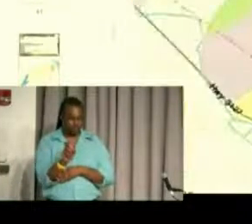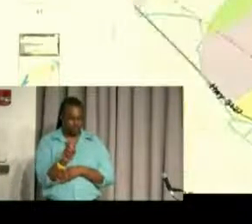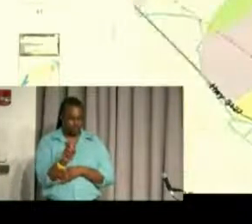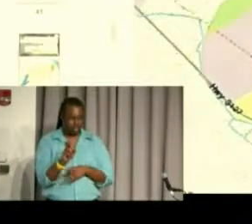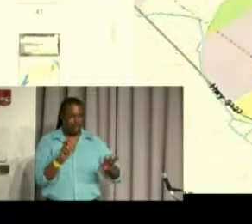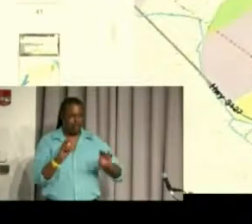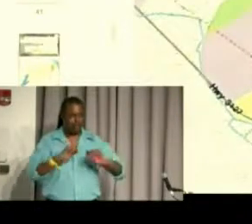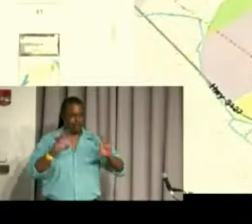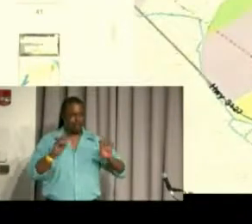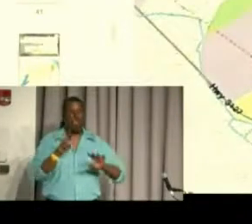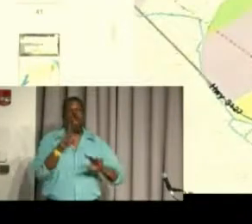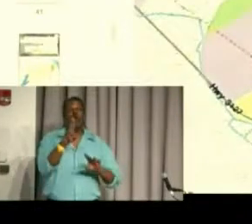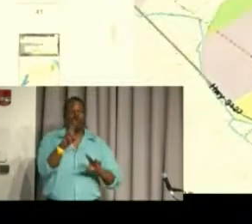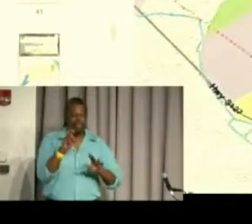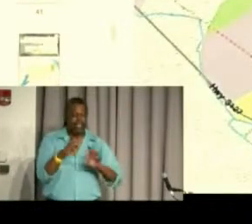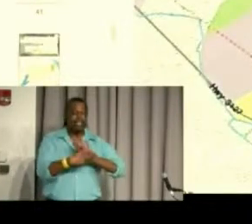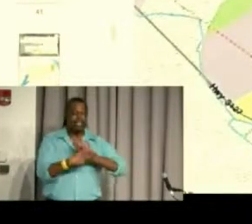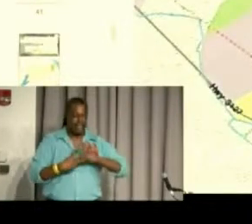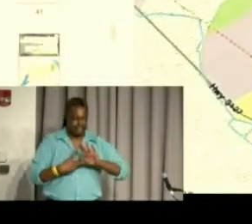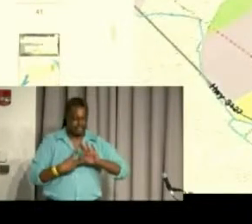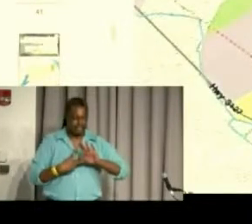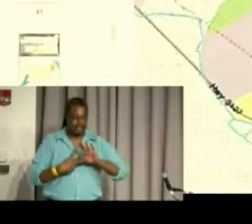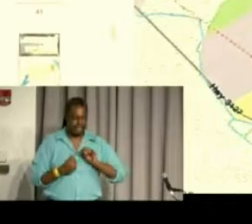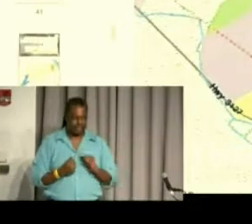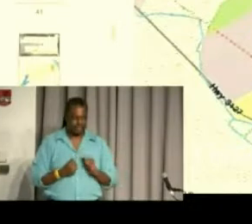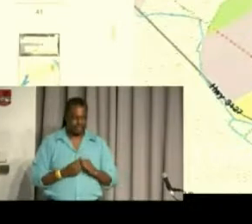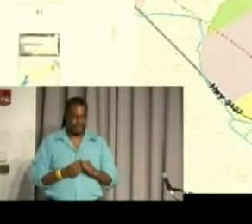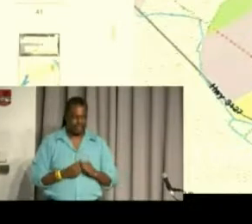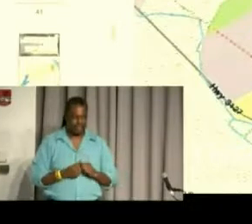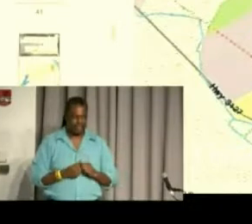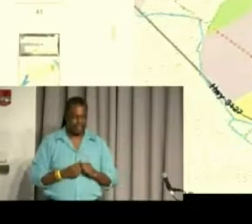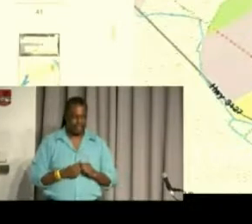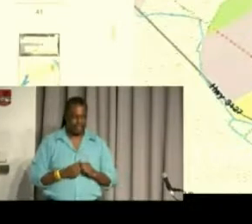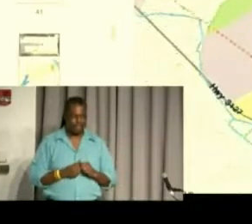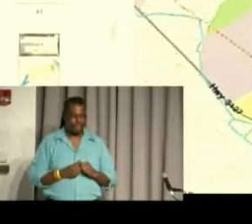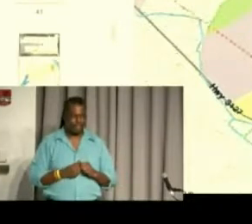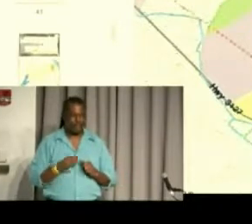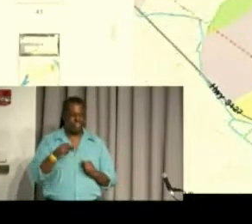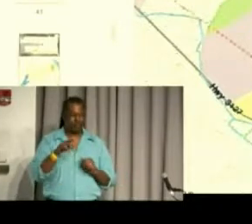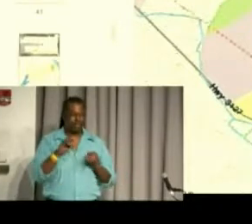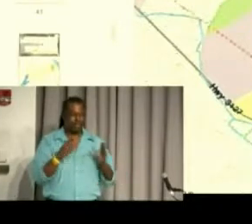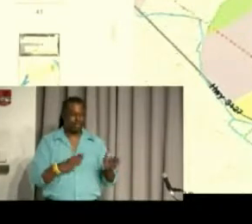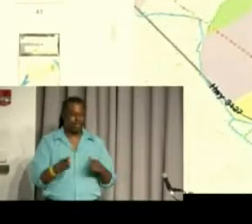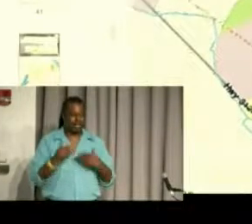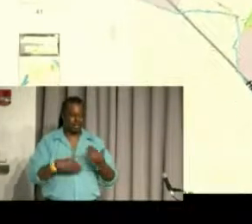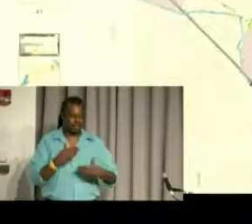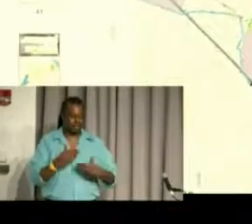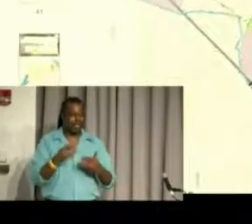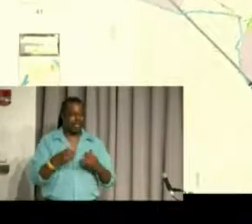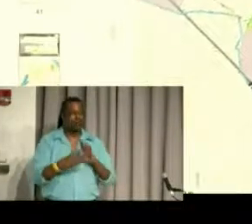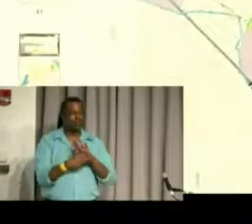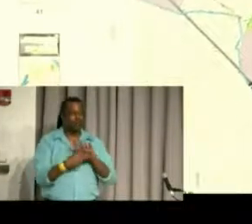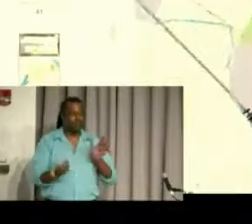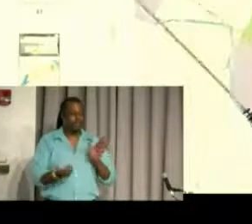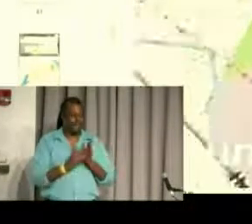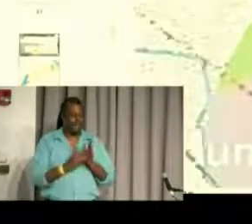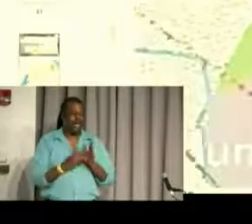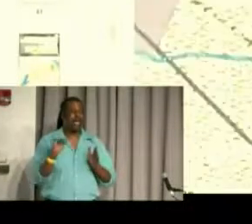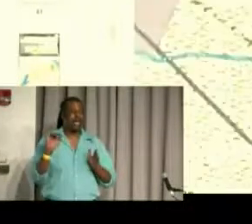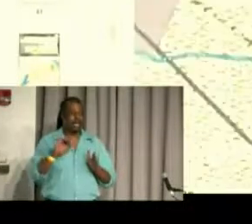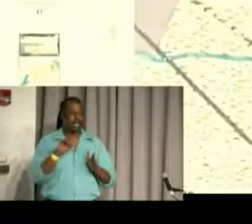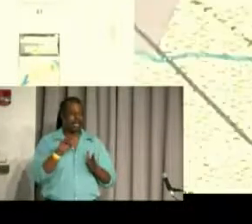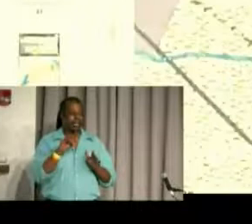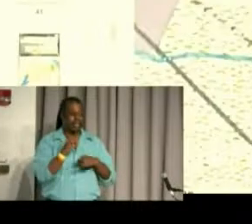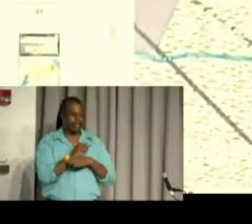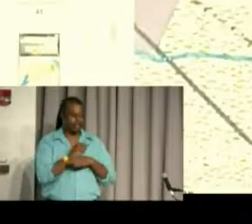clarify, redesignated, because this was not an official zoning process, but a planning process. It was redesignated as an industrial zone.